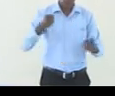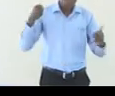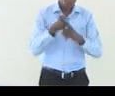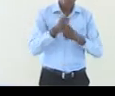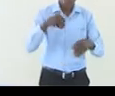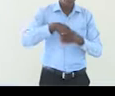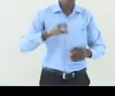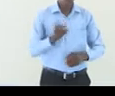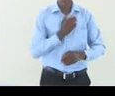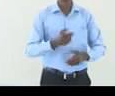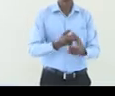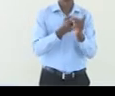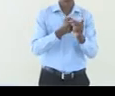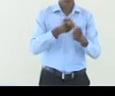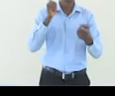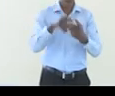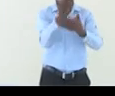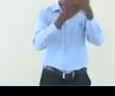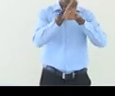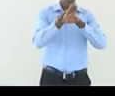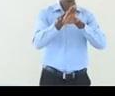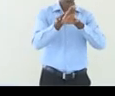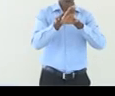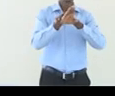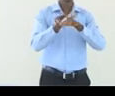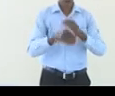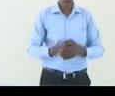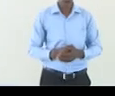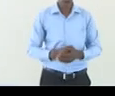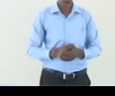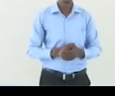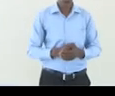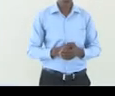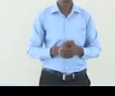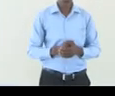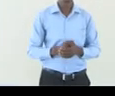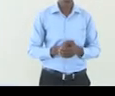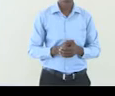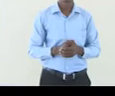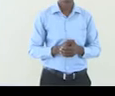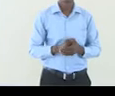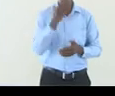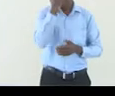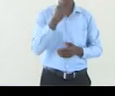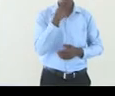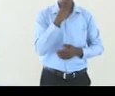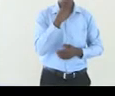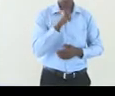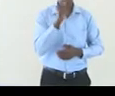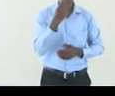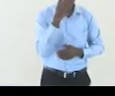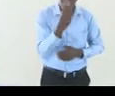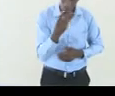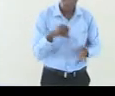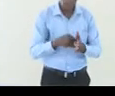persecution in our race to heaven. That's not very good news now. Why don't you say it more? Let